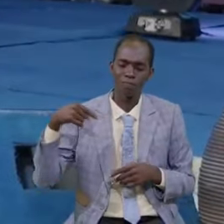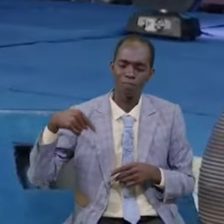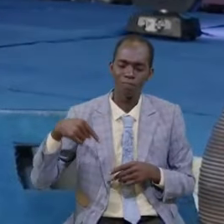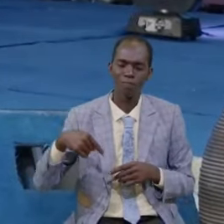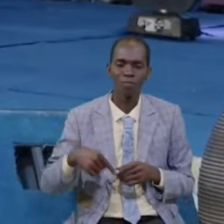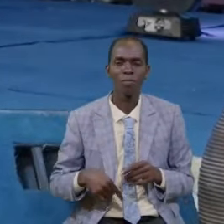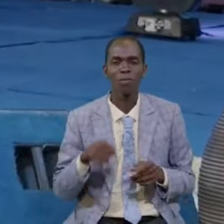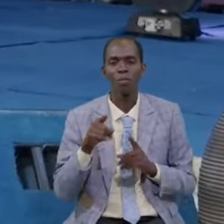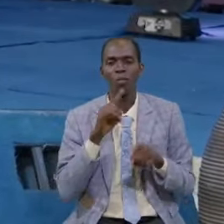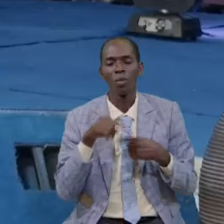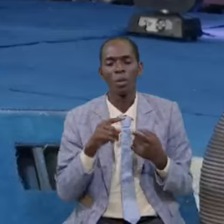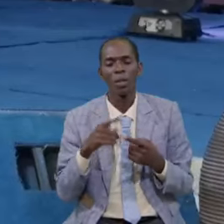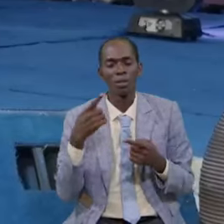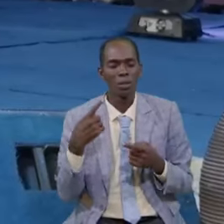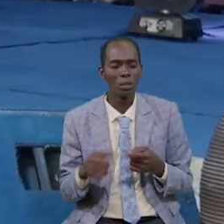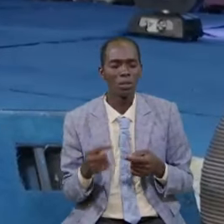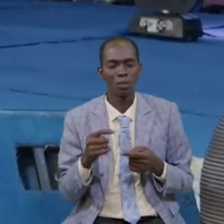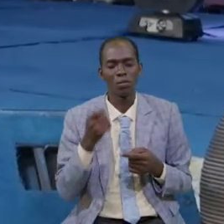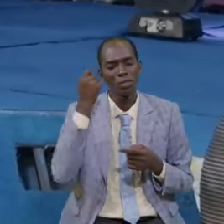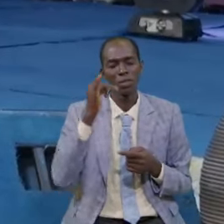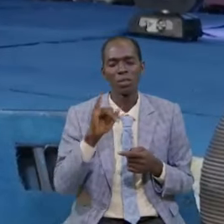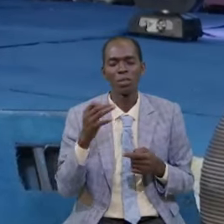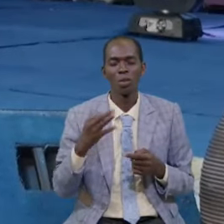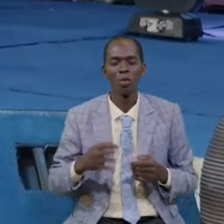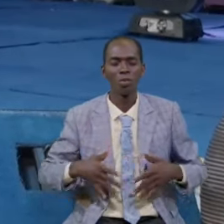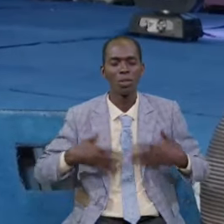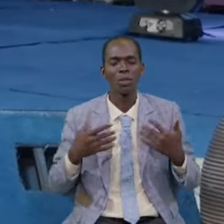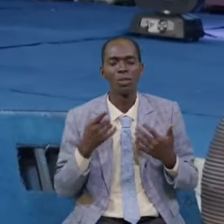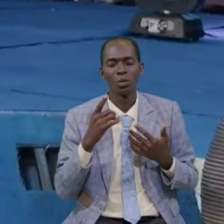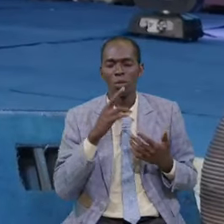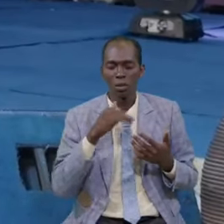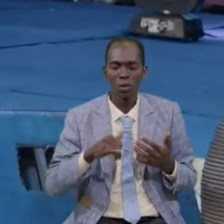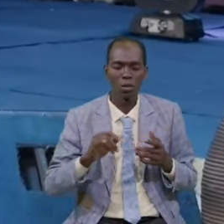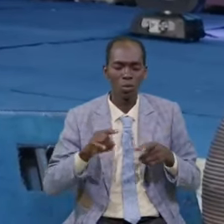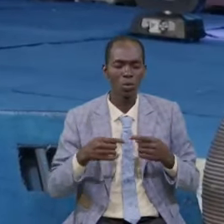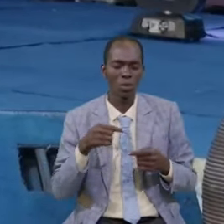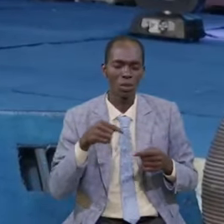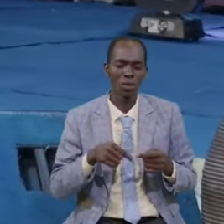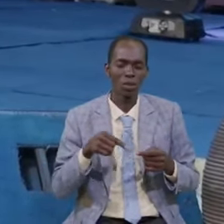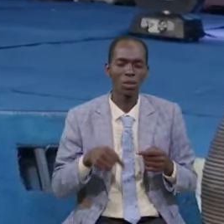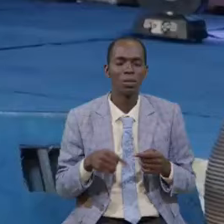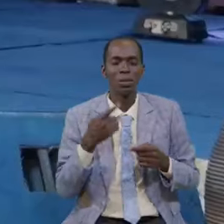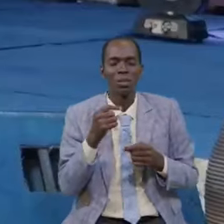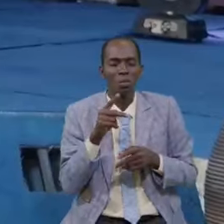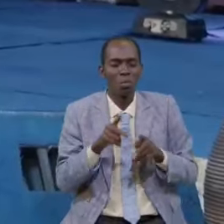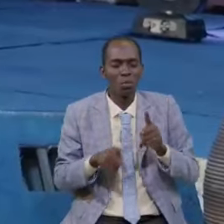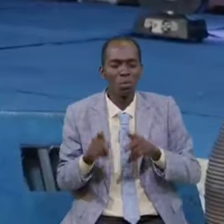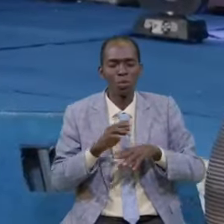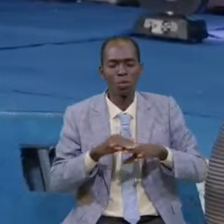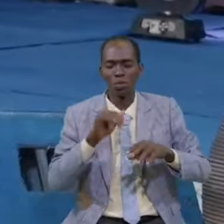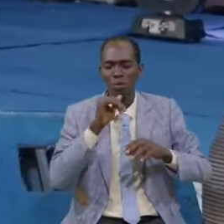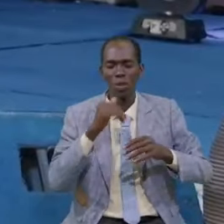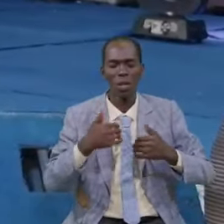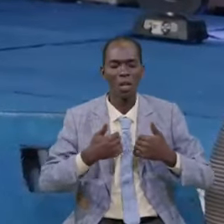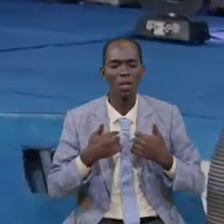life, they're going down, down, and down. That people do not have that sacredness of life like